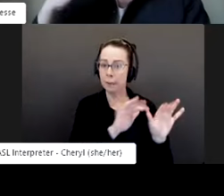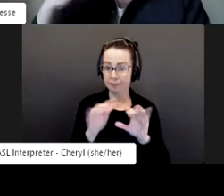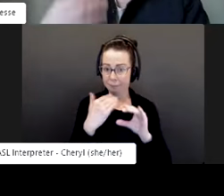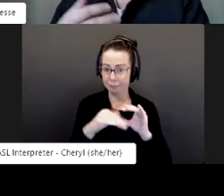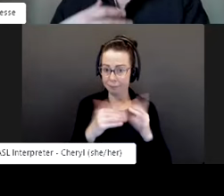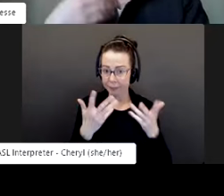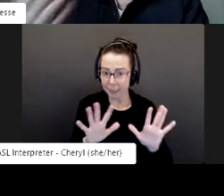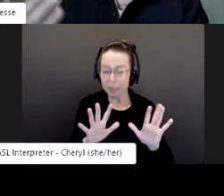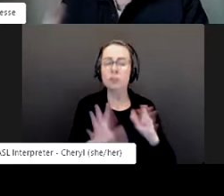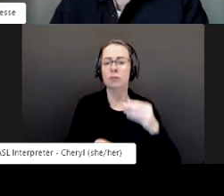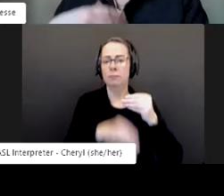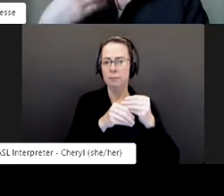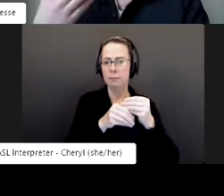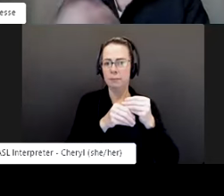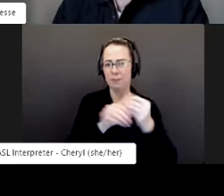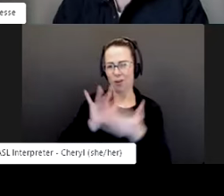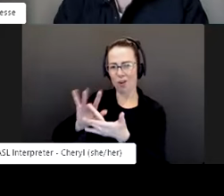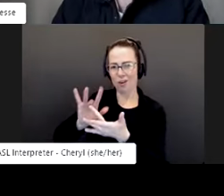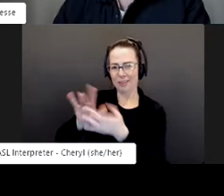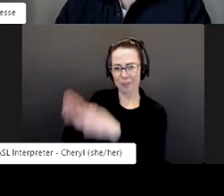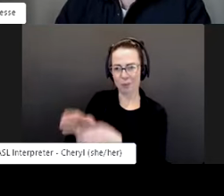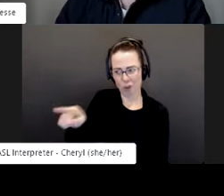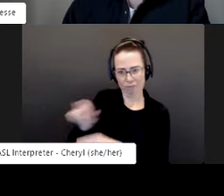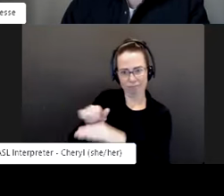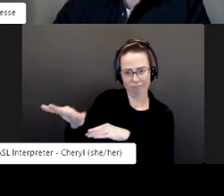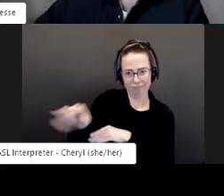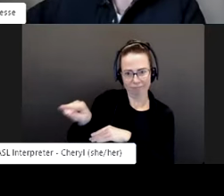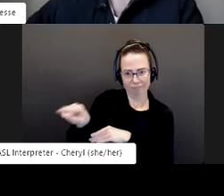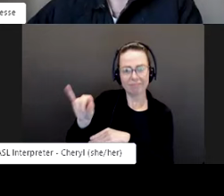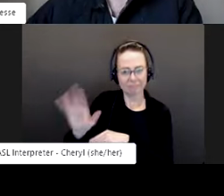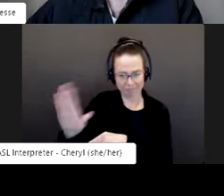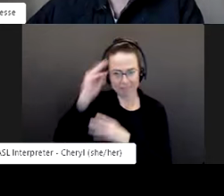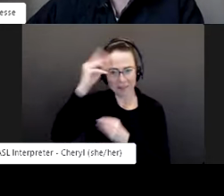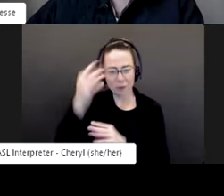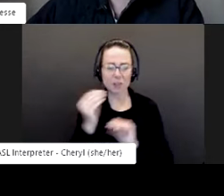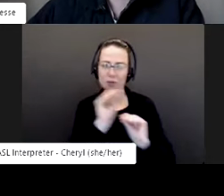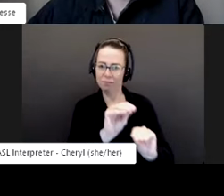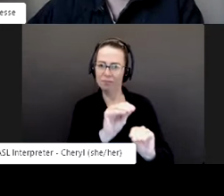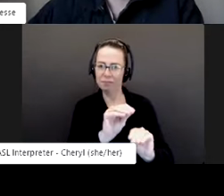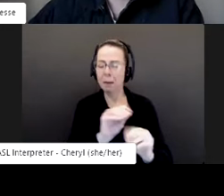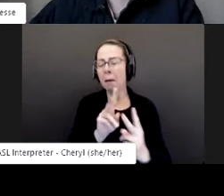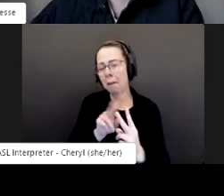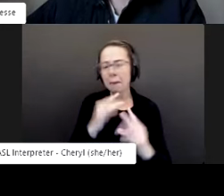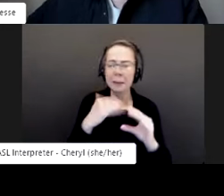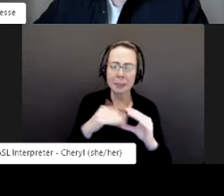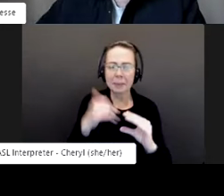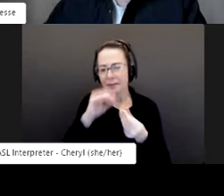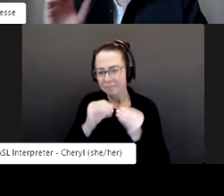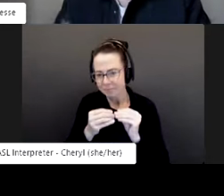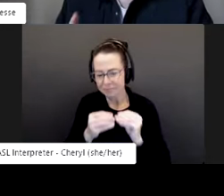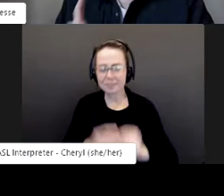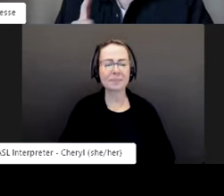And then, like I said, you can send it by email or text. You always want to make sure that you enter the email address or phone